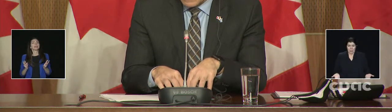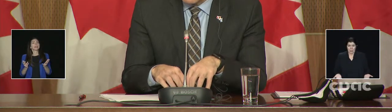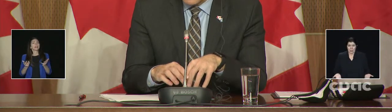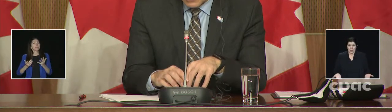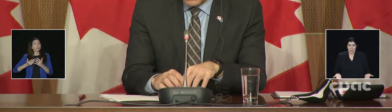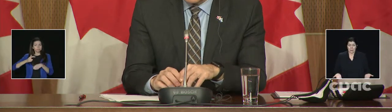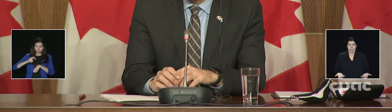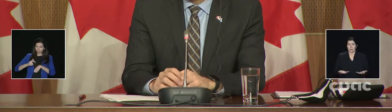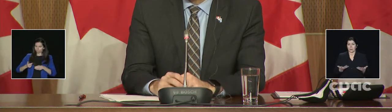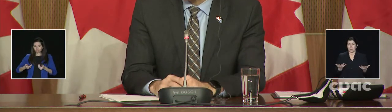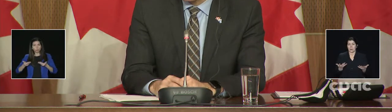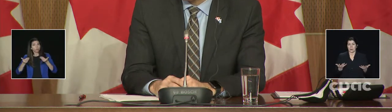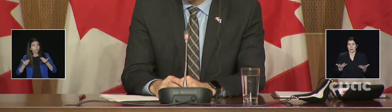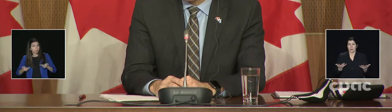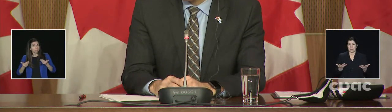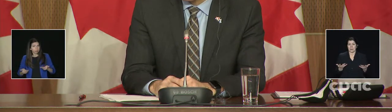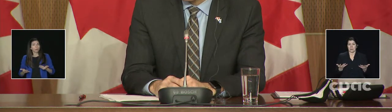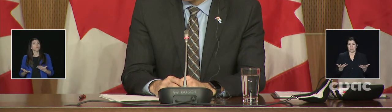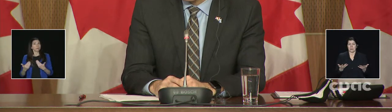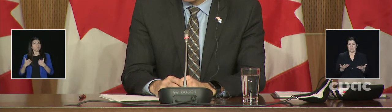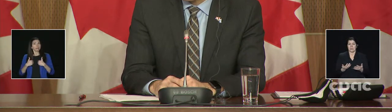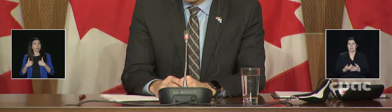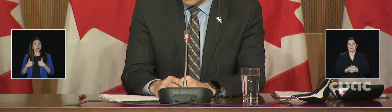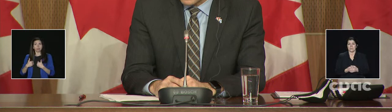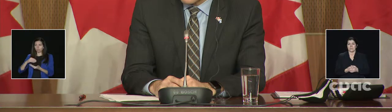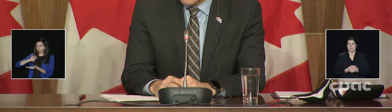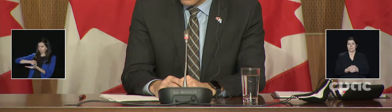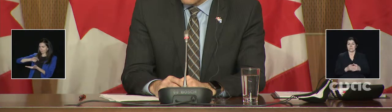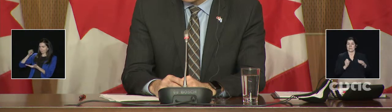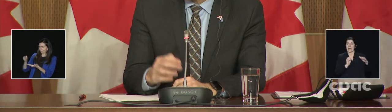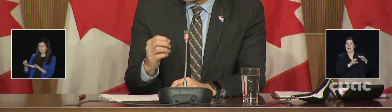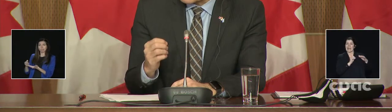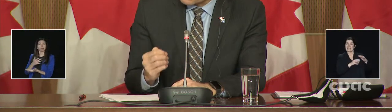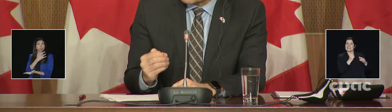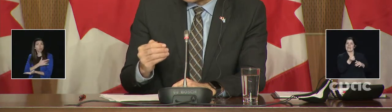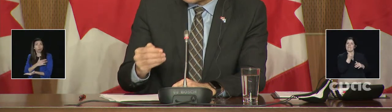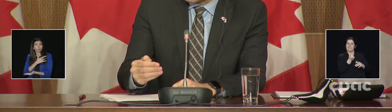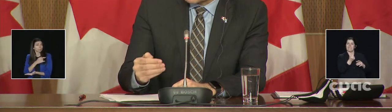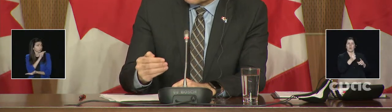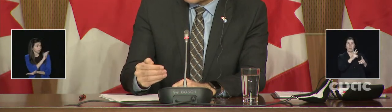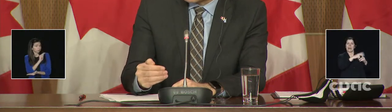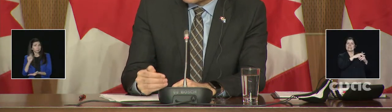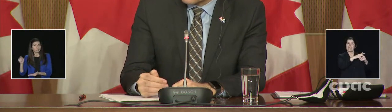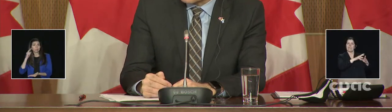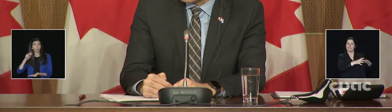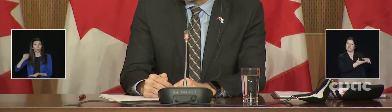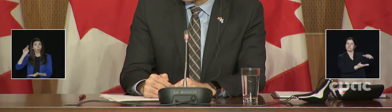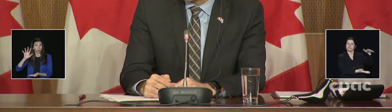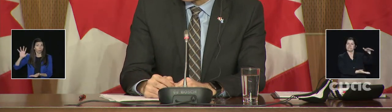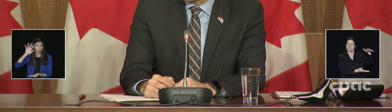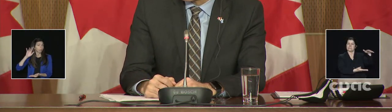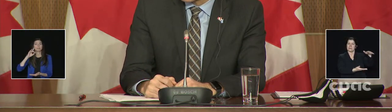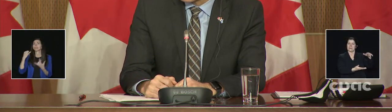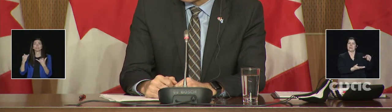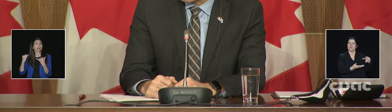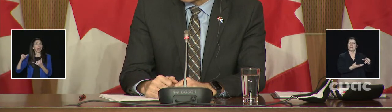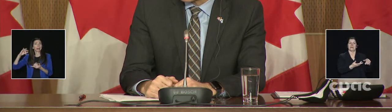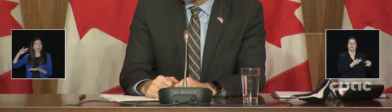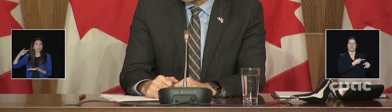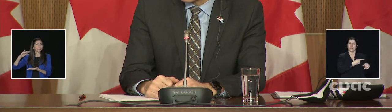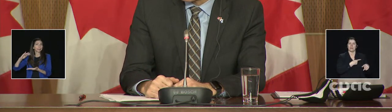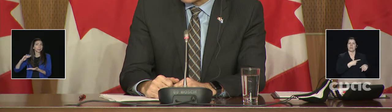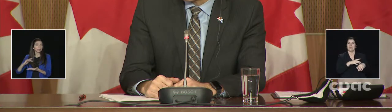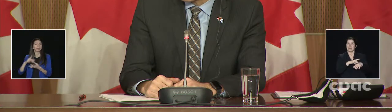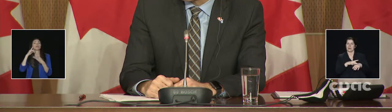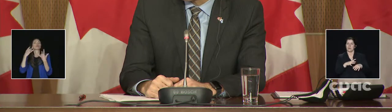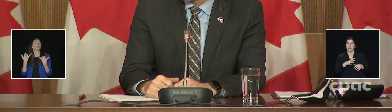time now, the stocks in provinces and territories are relatively low, and that's why the delivery of these 35 million rapid tests